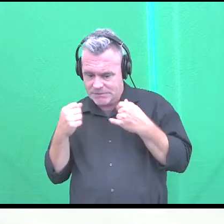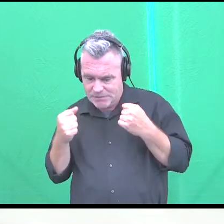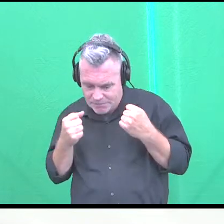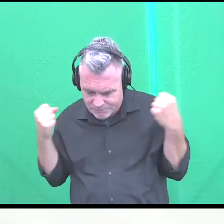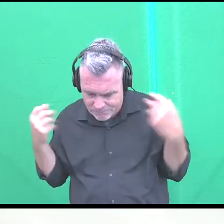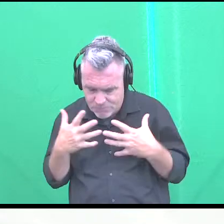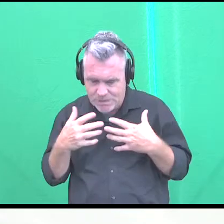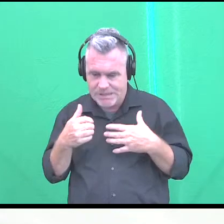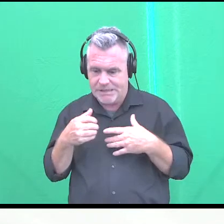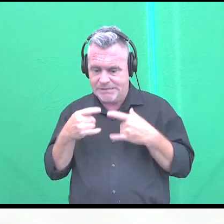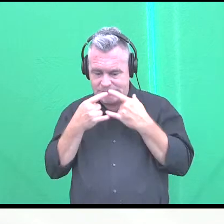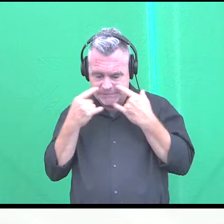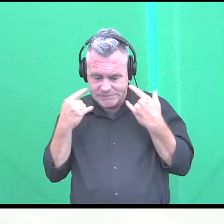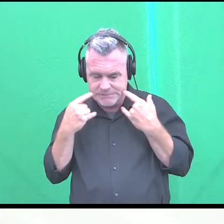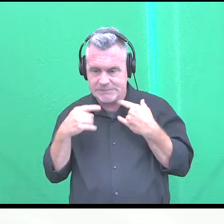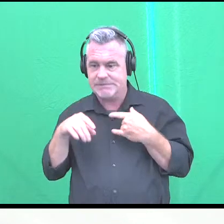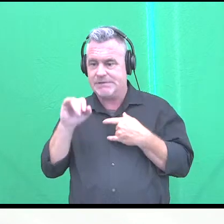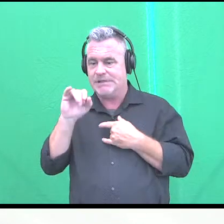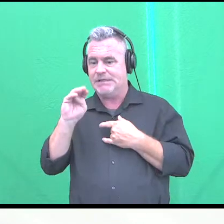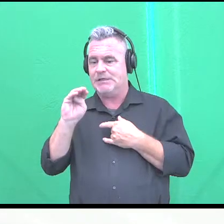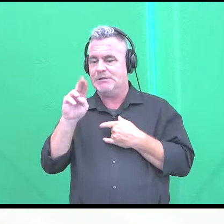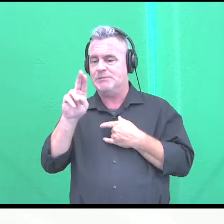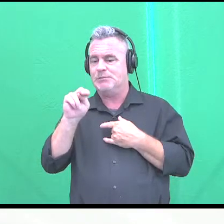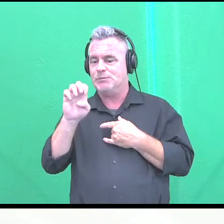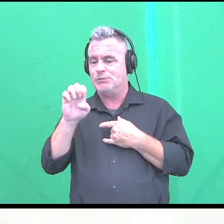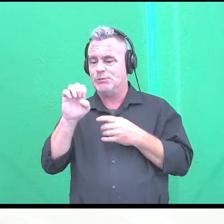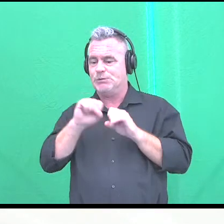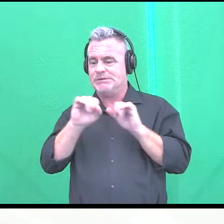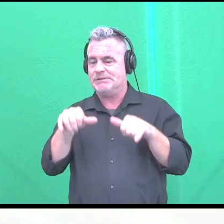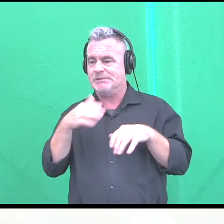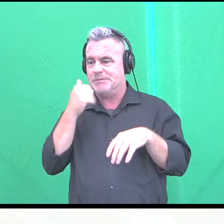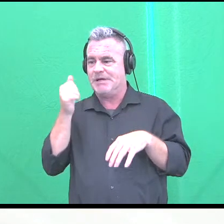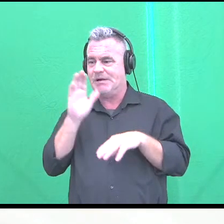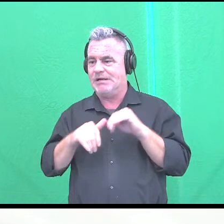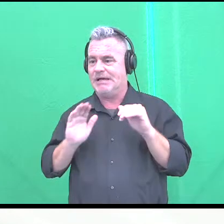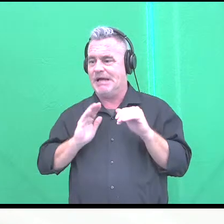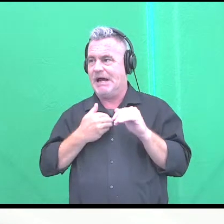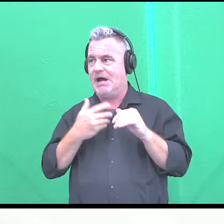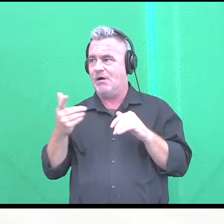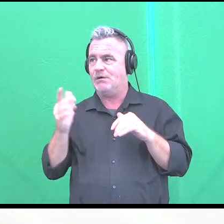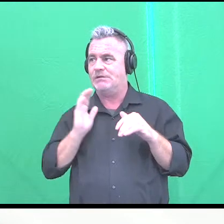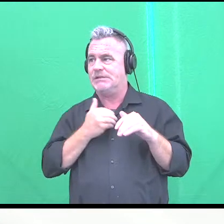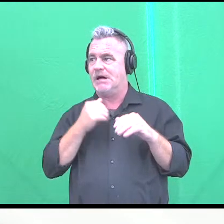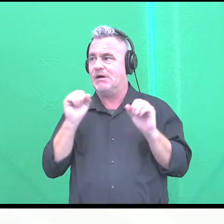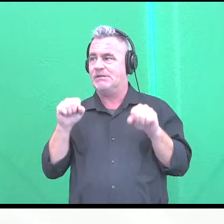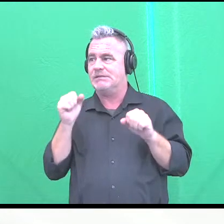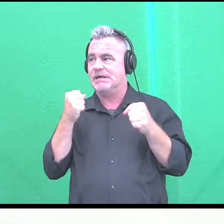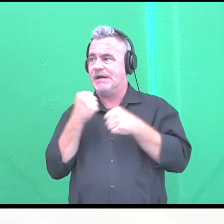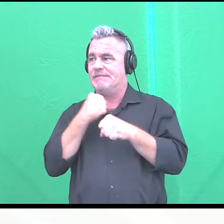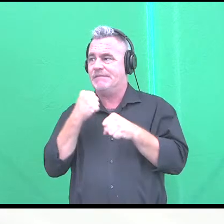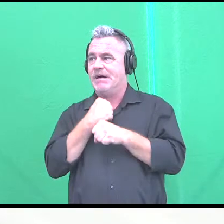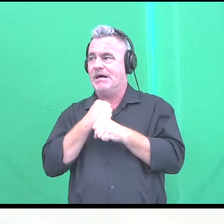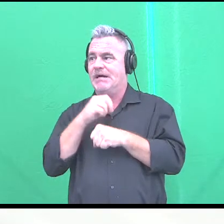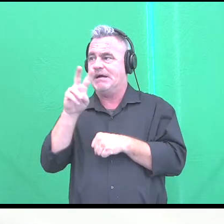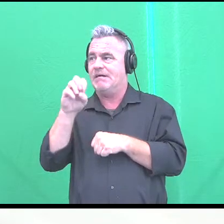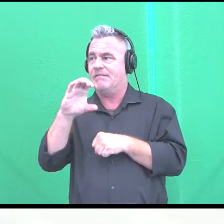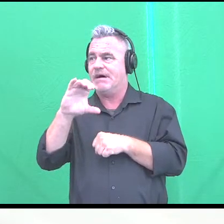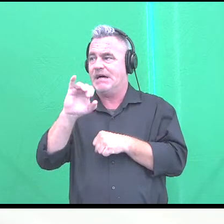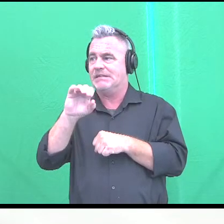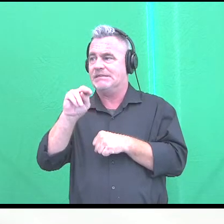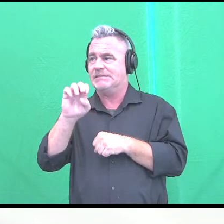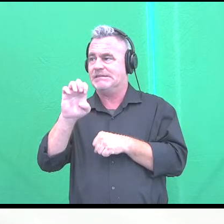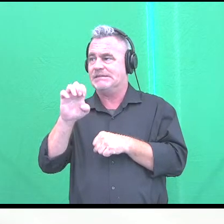their immune system is probably even better than ours? Our immune system can fight anything. And a vaccine is just introducing